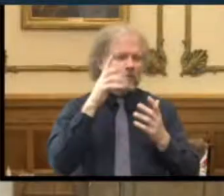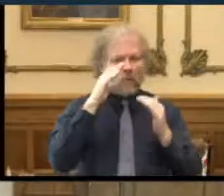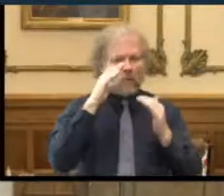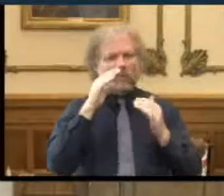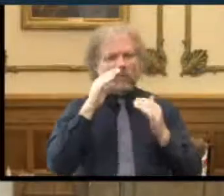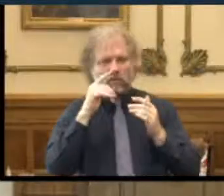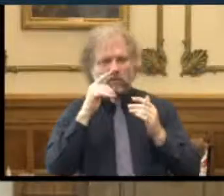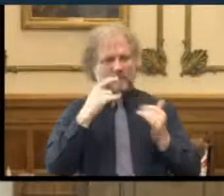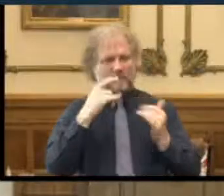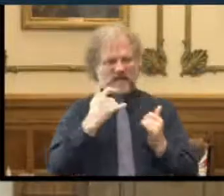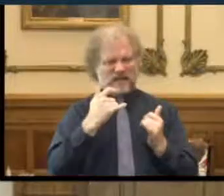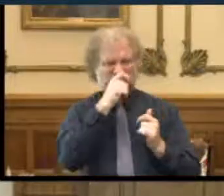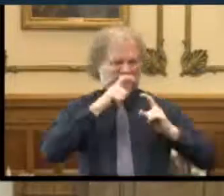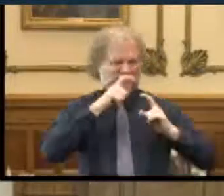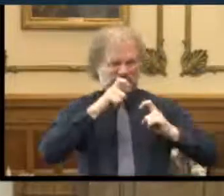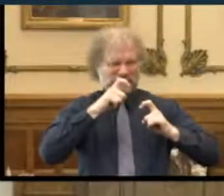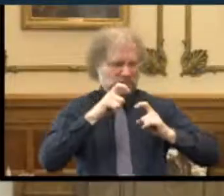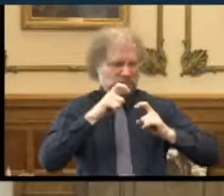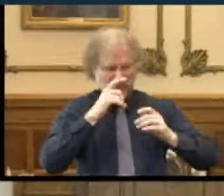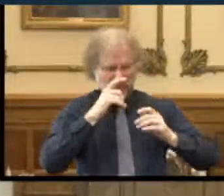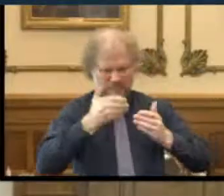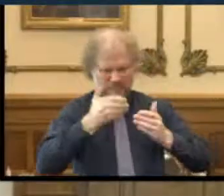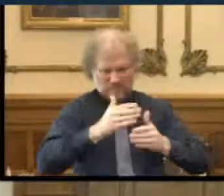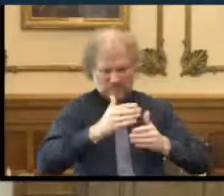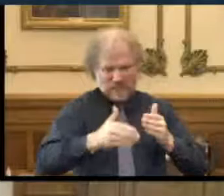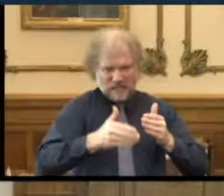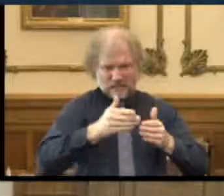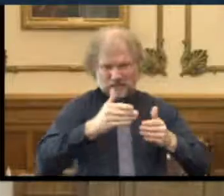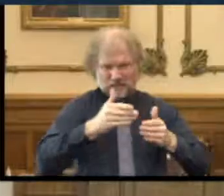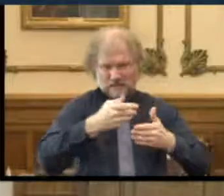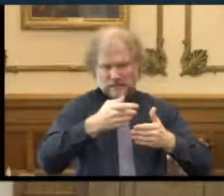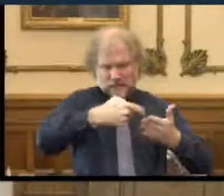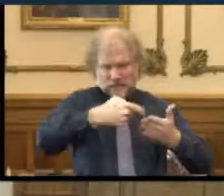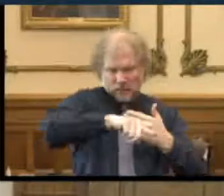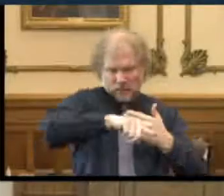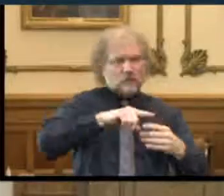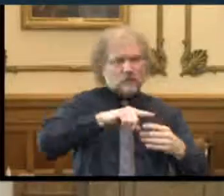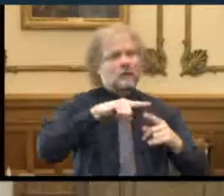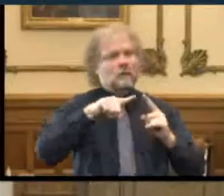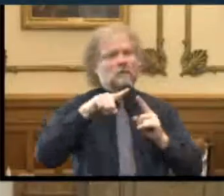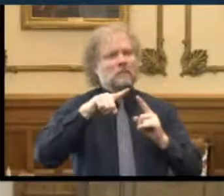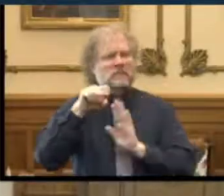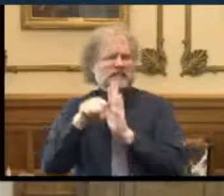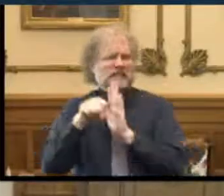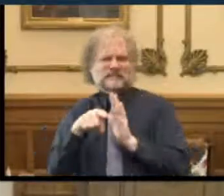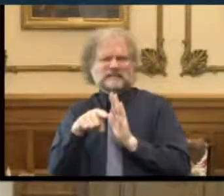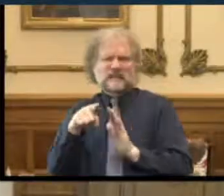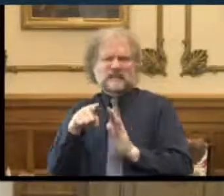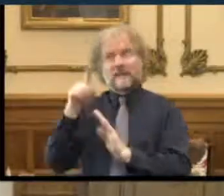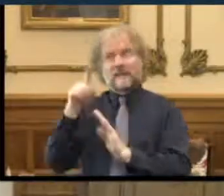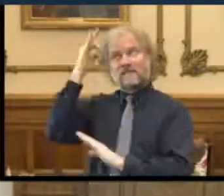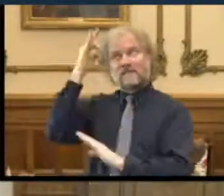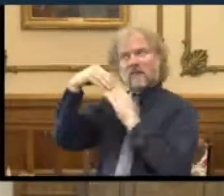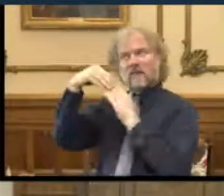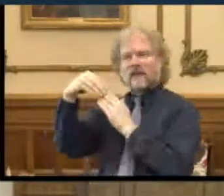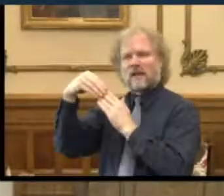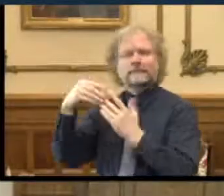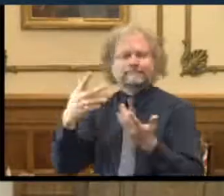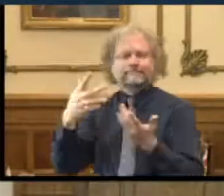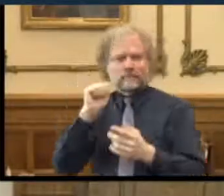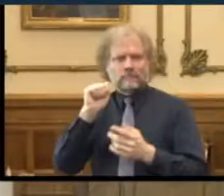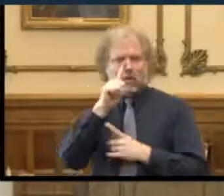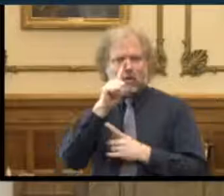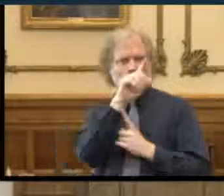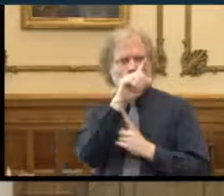current round of testing for nursing home staff, I believe, next week. But the state is falling short of the federal guidelines released August